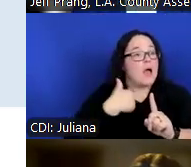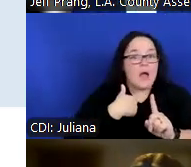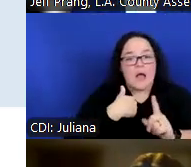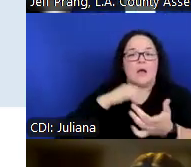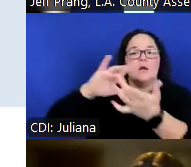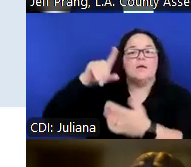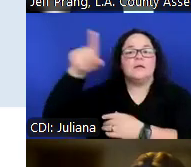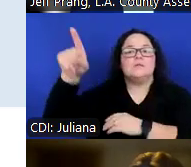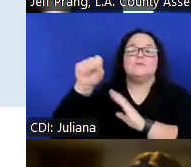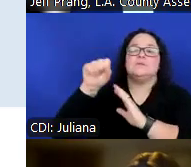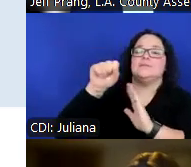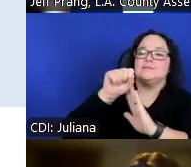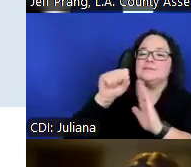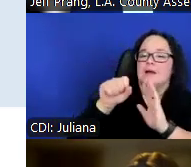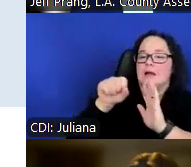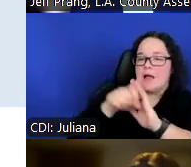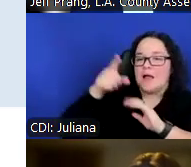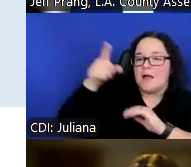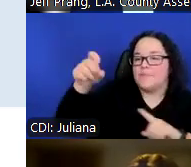to property owners in the current tax year.